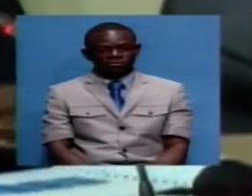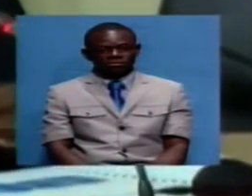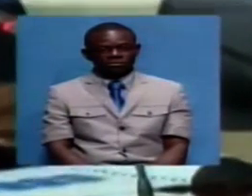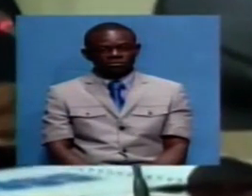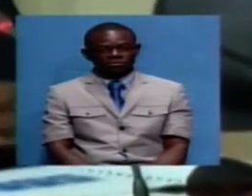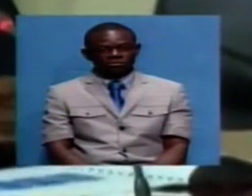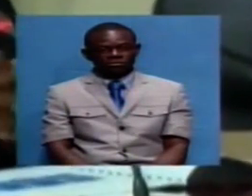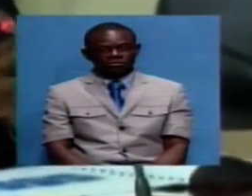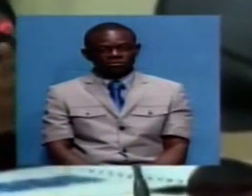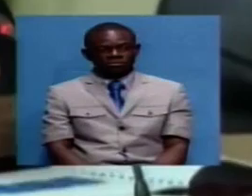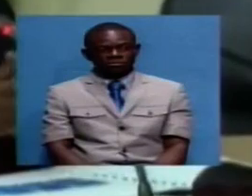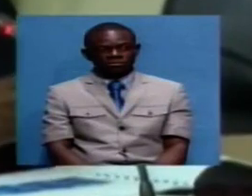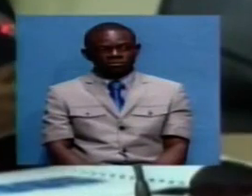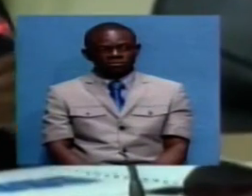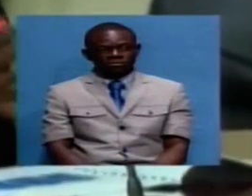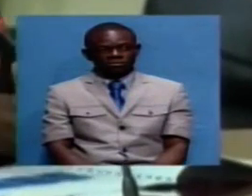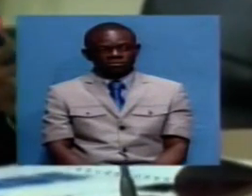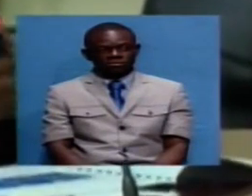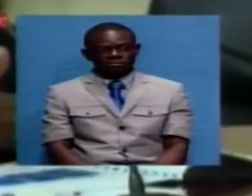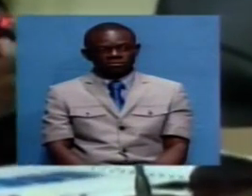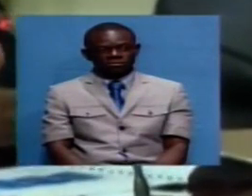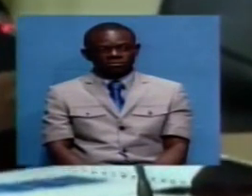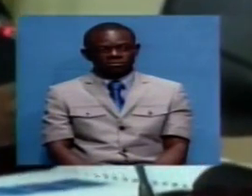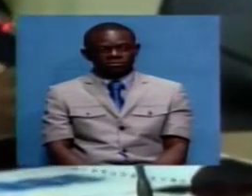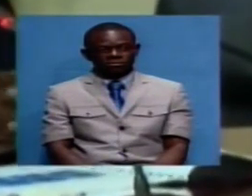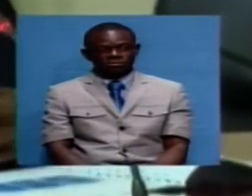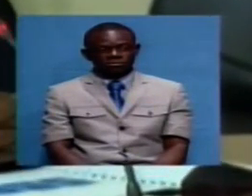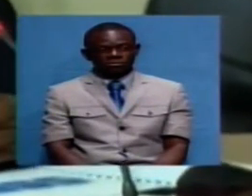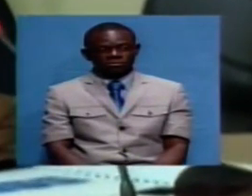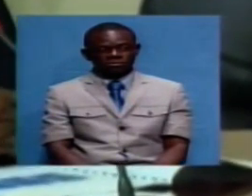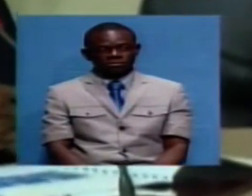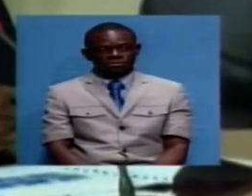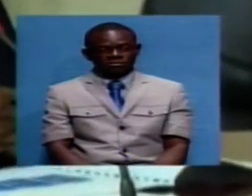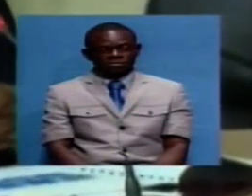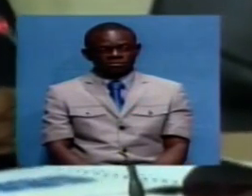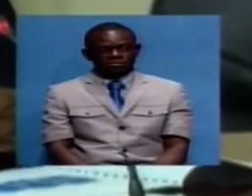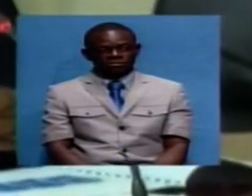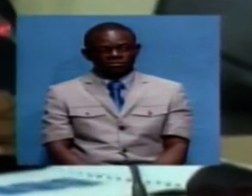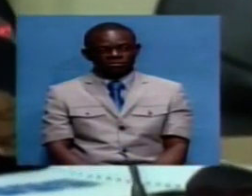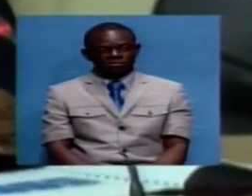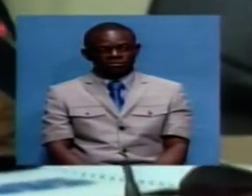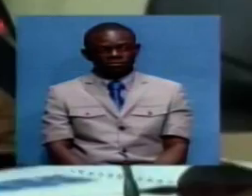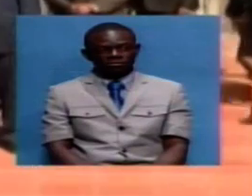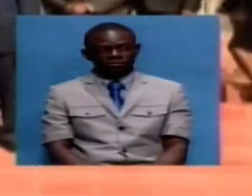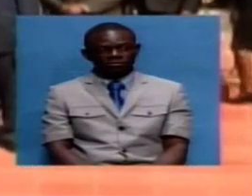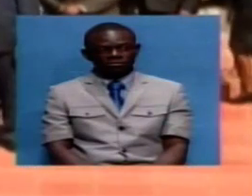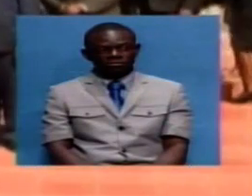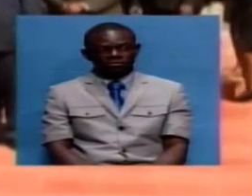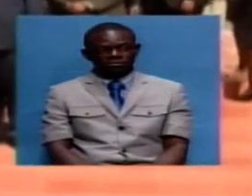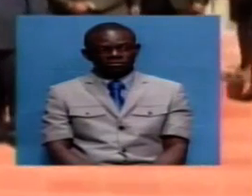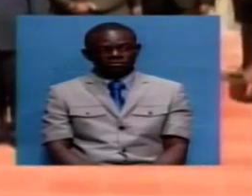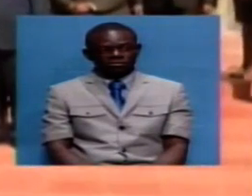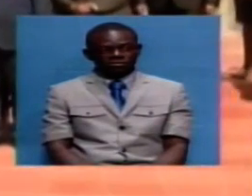kwacha to help these marketers to help government build the market as a contribution to support that.